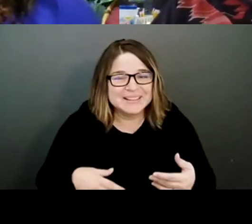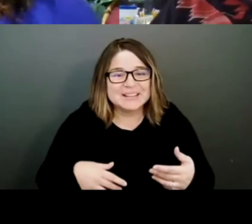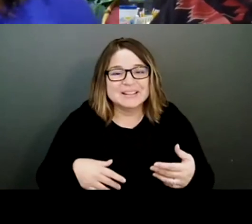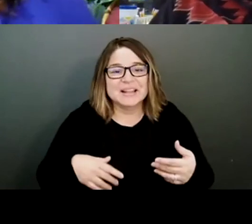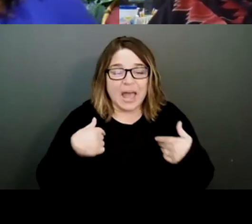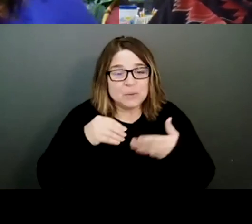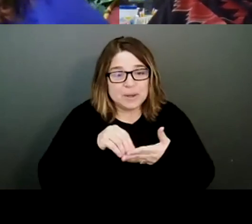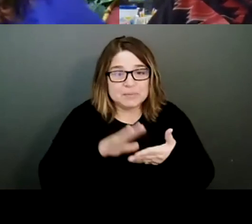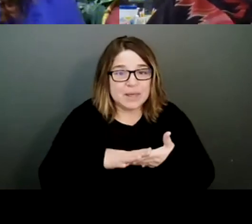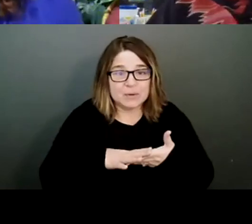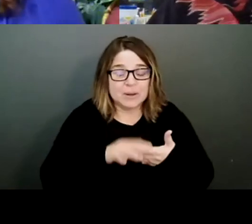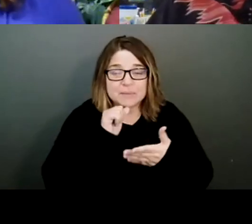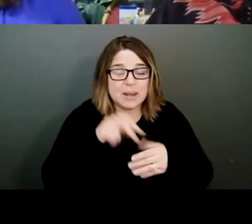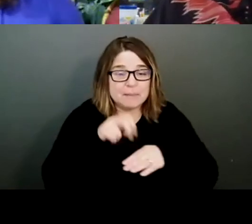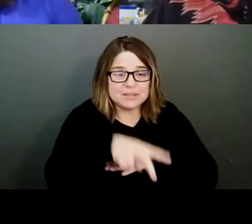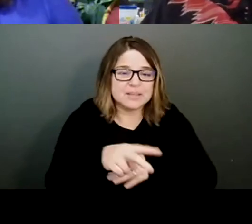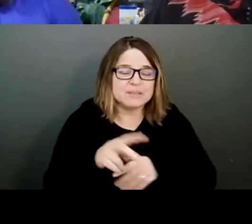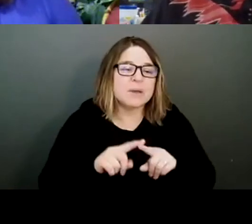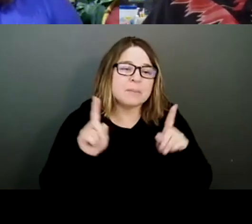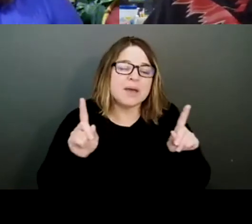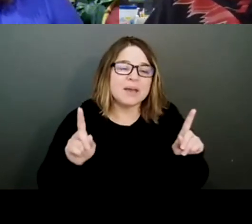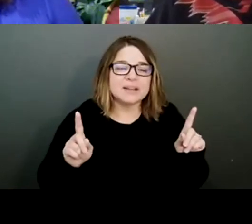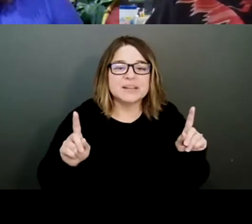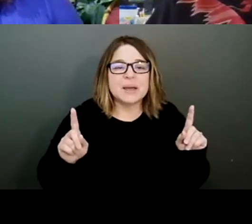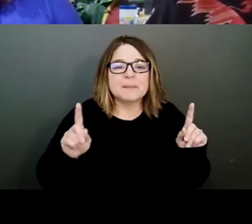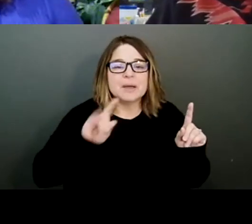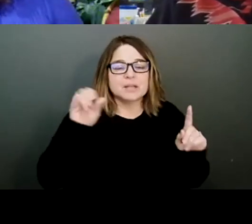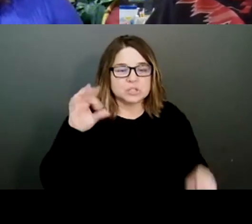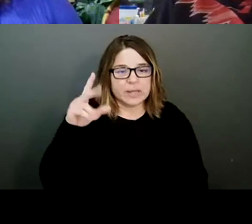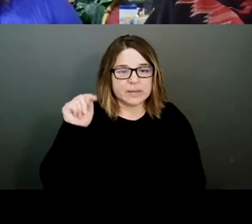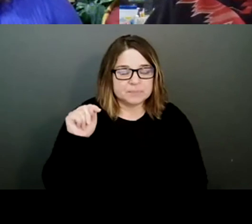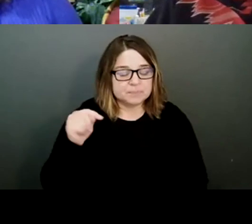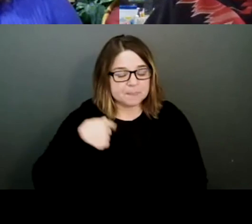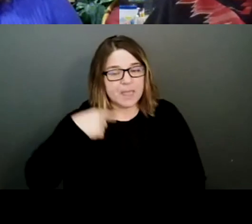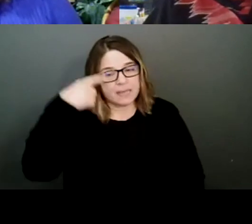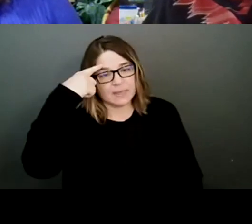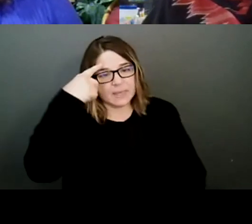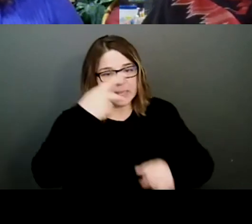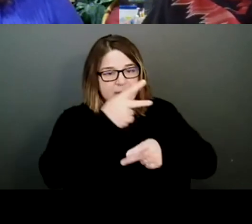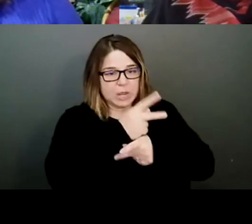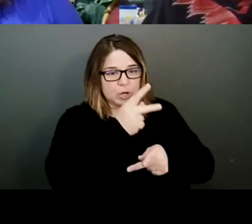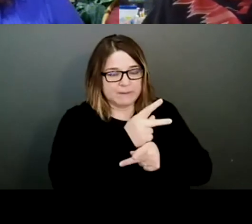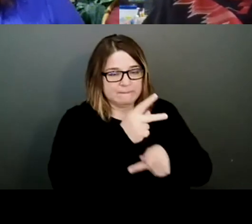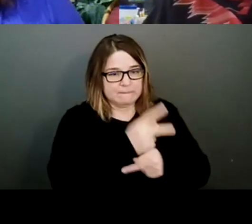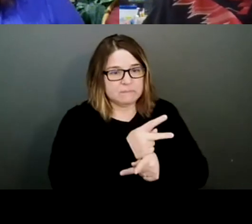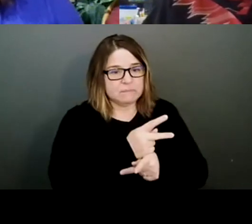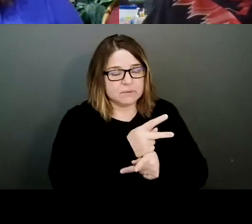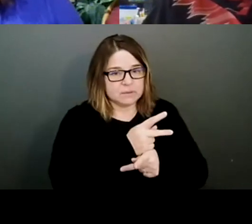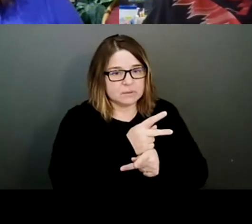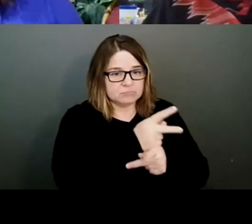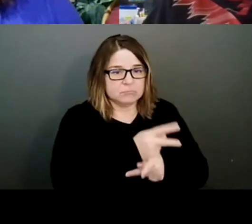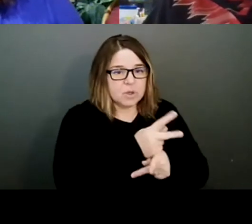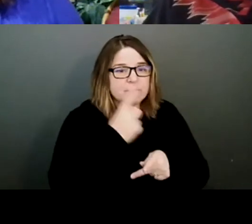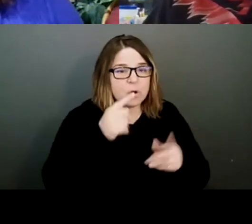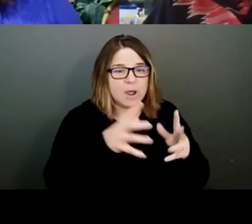them down, I'm not as impulsive. I would say that caregiving in the African American community